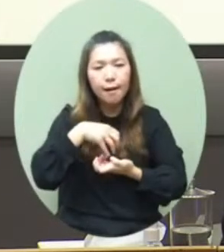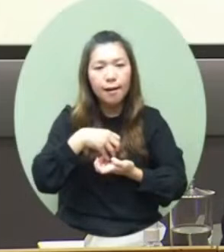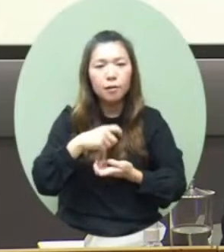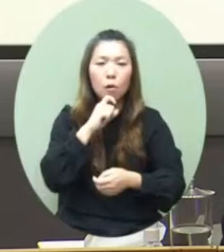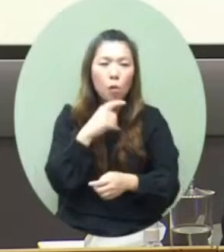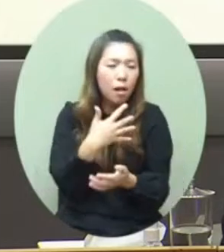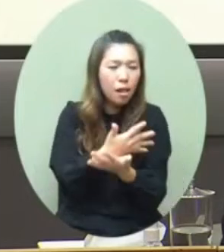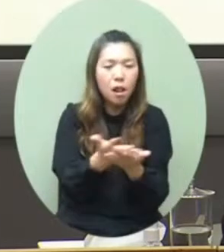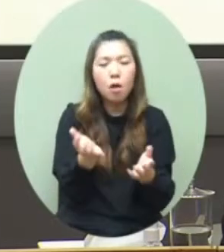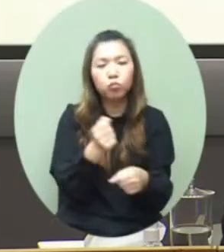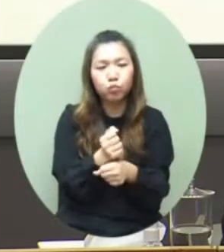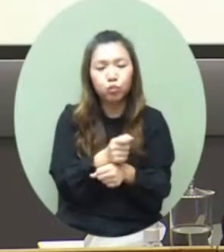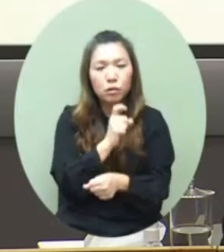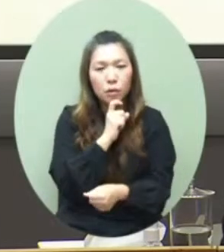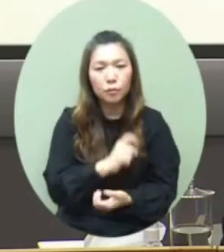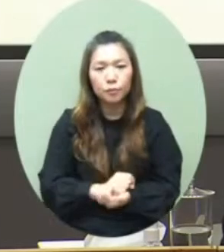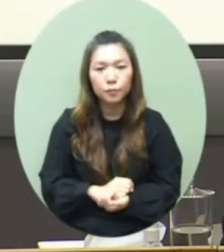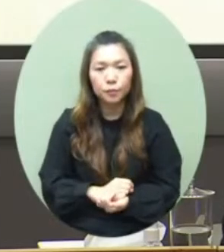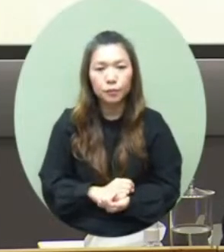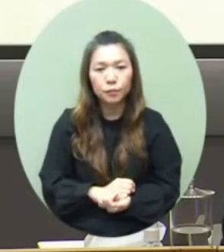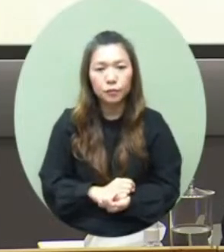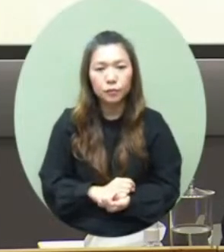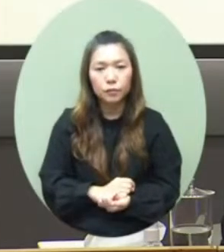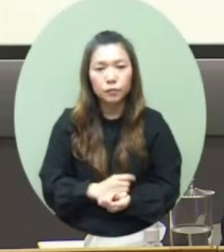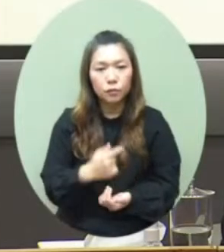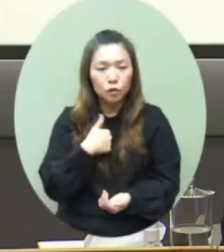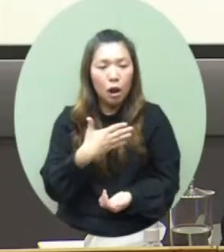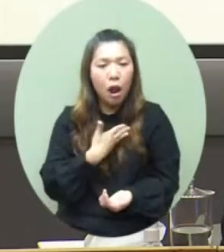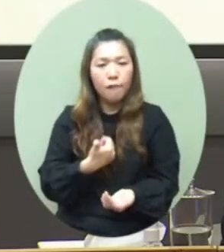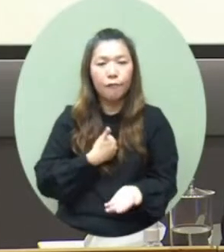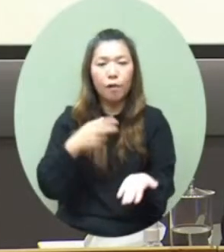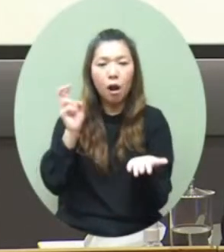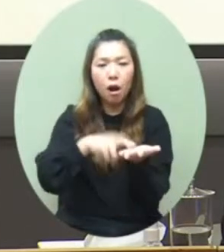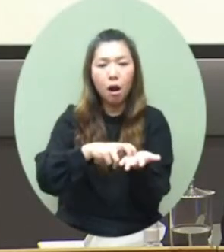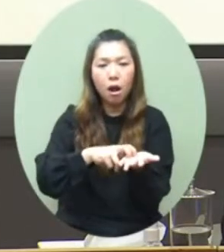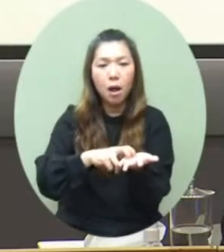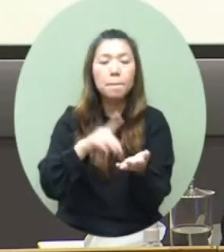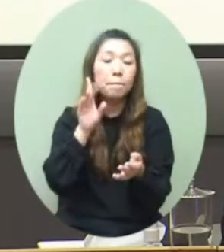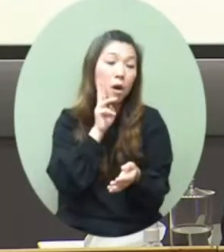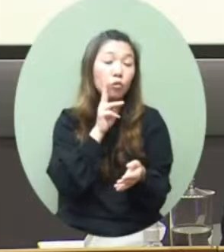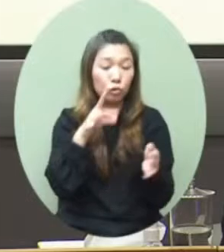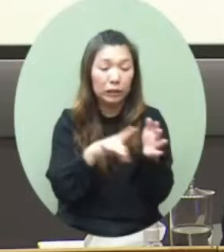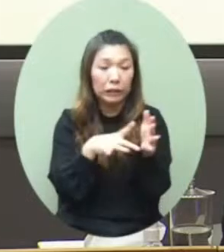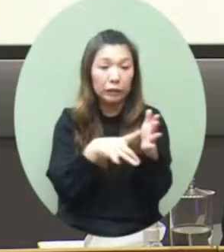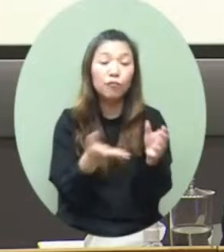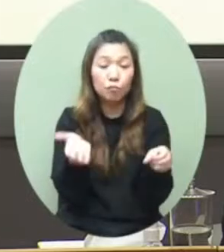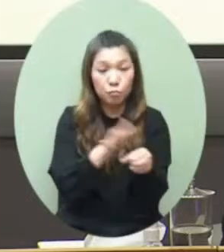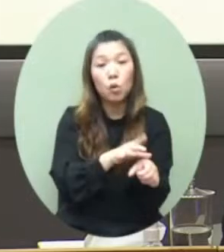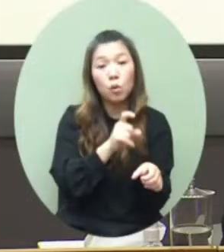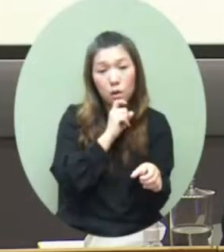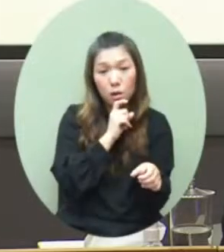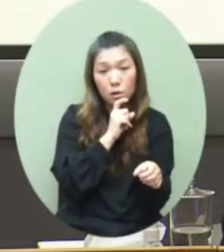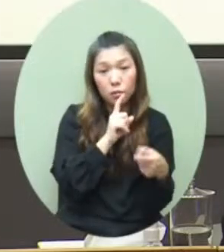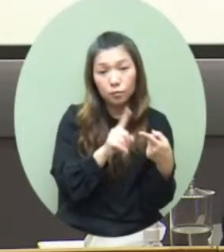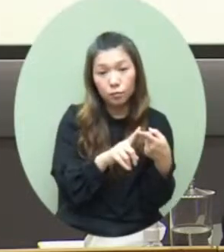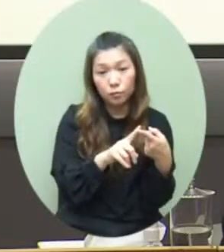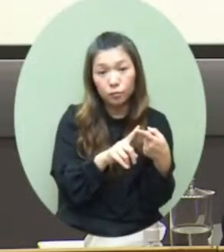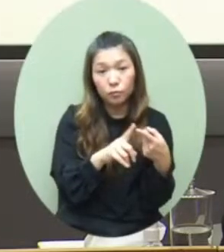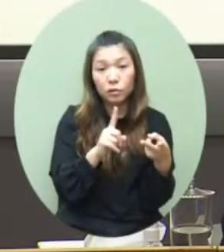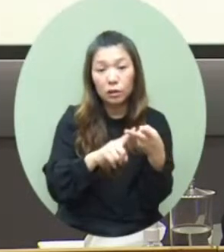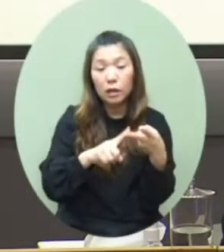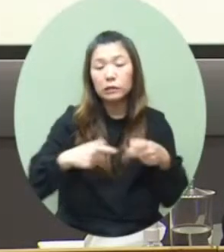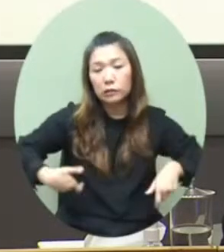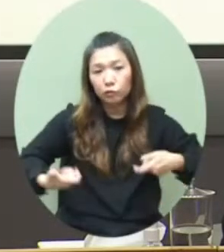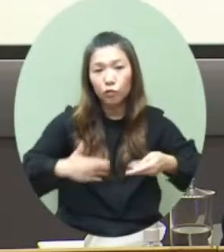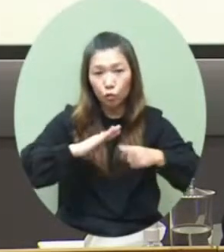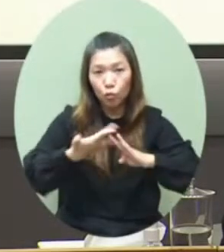development and to relieve pressure of citizens, we need to take a multi-pronged approach. In the budget, you can see that we have subsidies